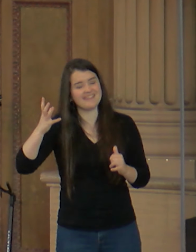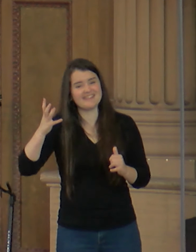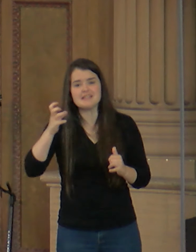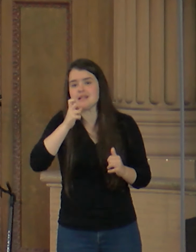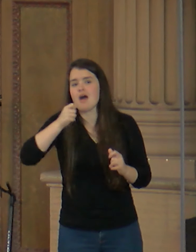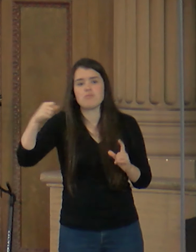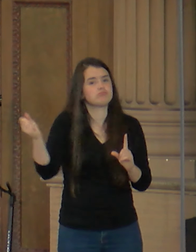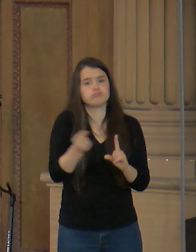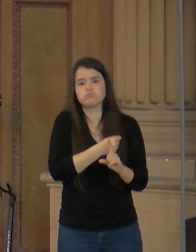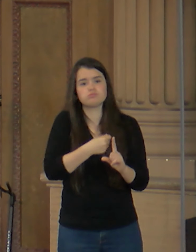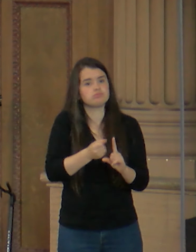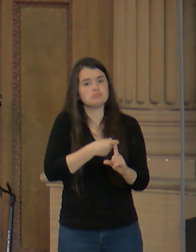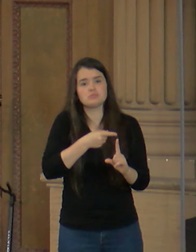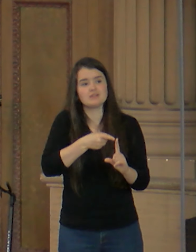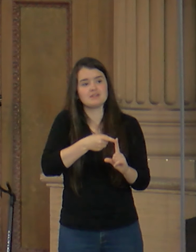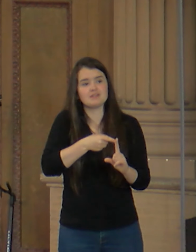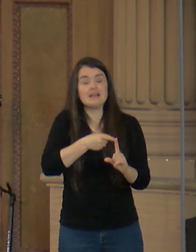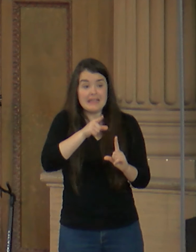Job had said he would be.